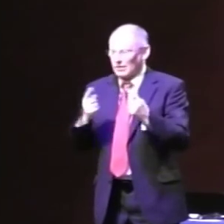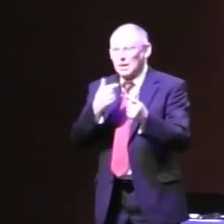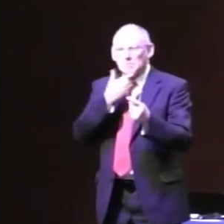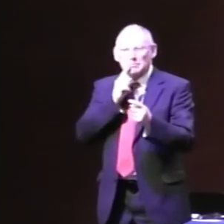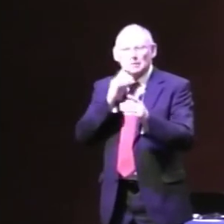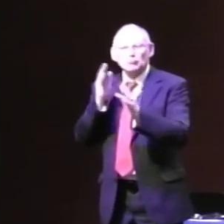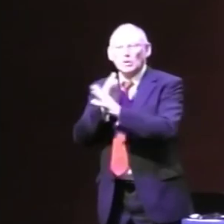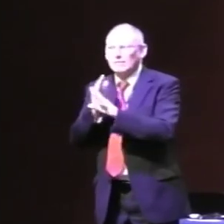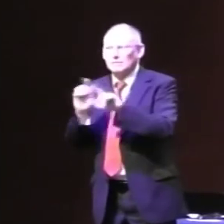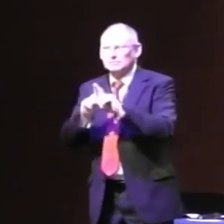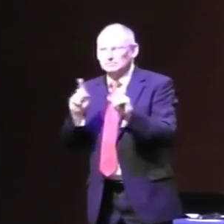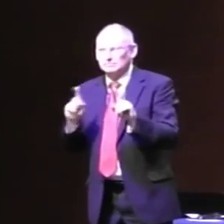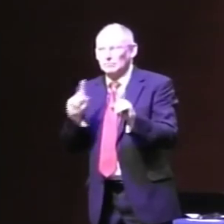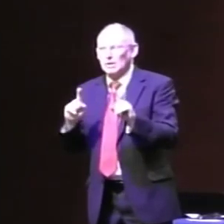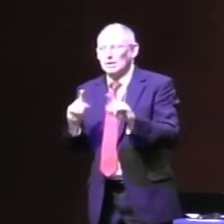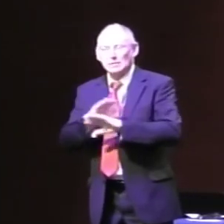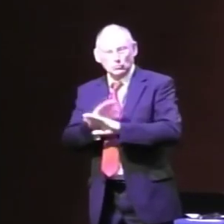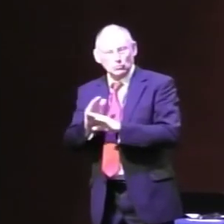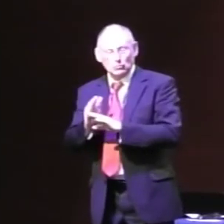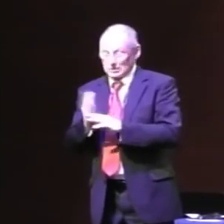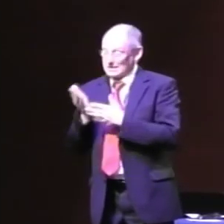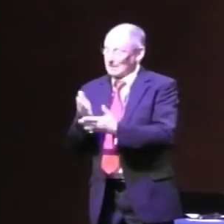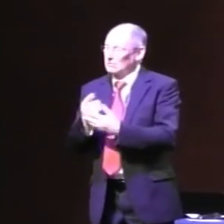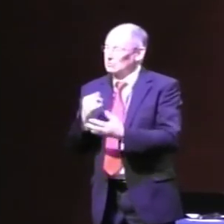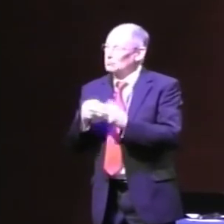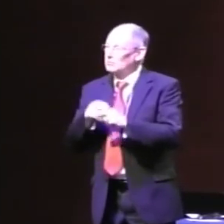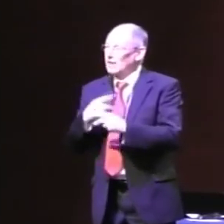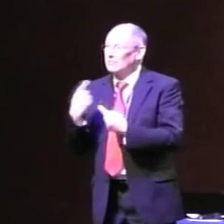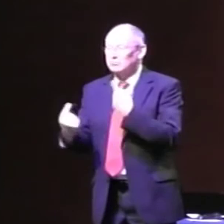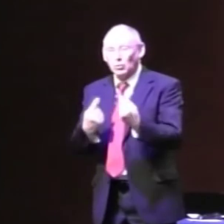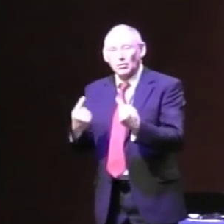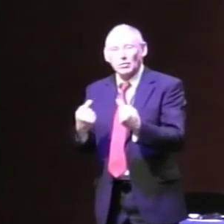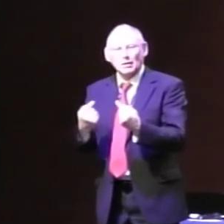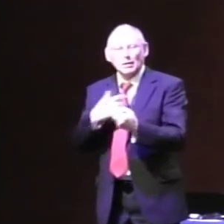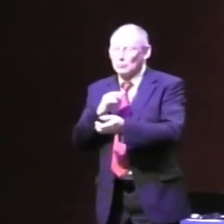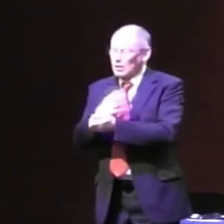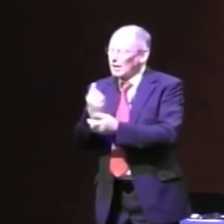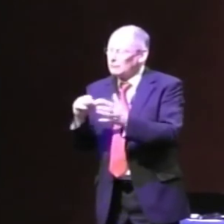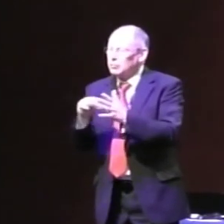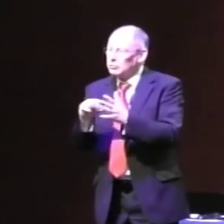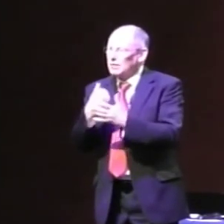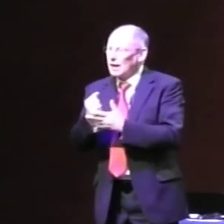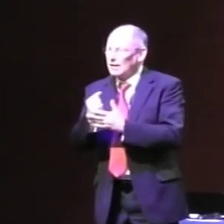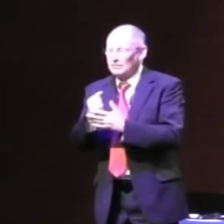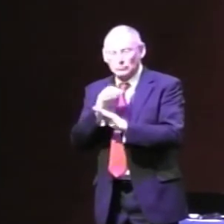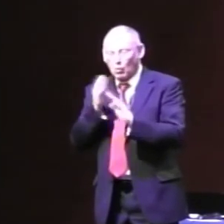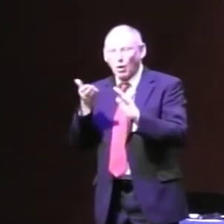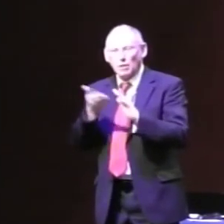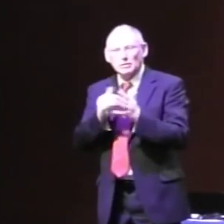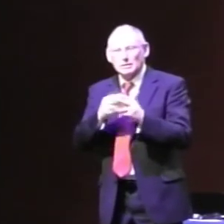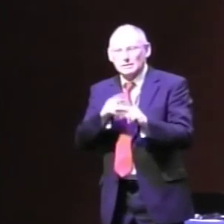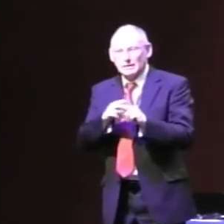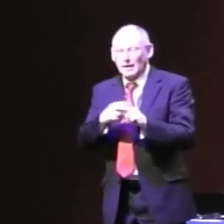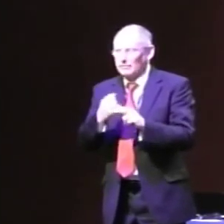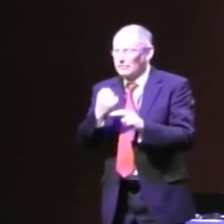and private, does a disservice to the staff inside both. Our prisons are not without their problems, but we are not understaffed. Our numbers have